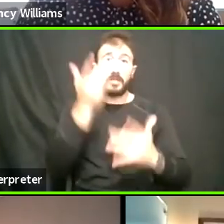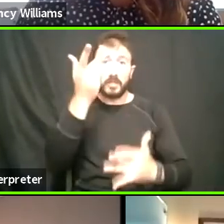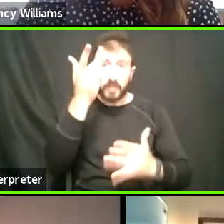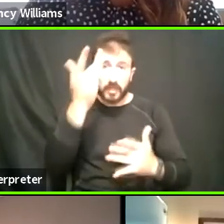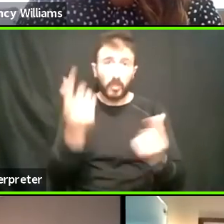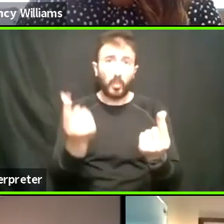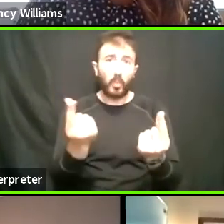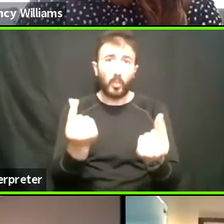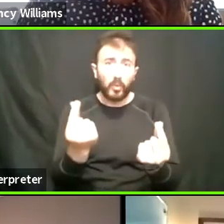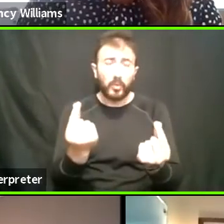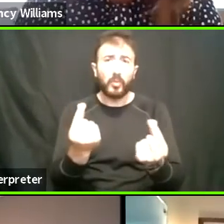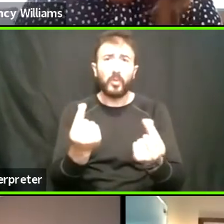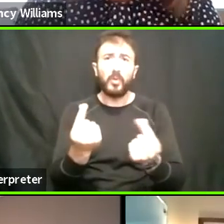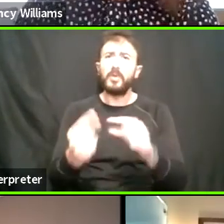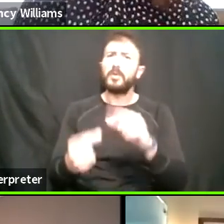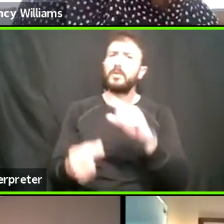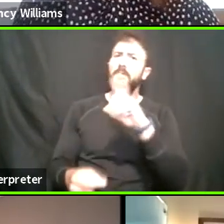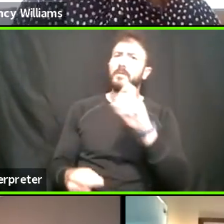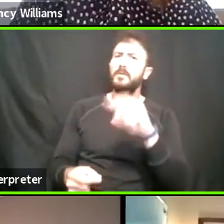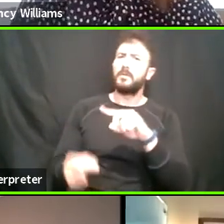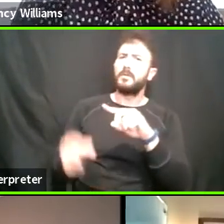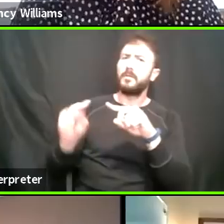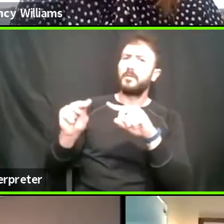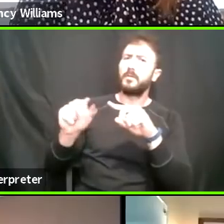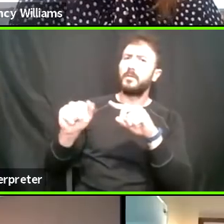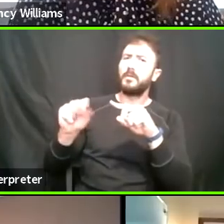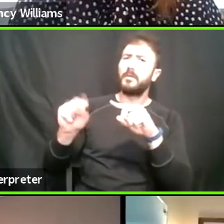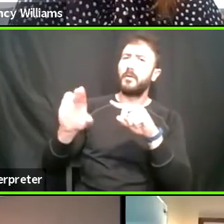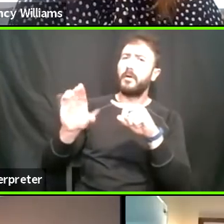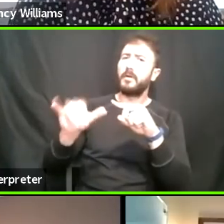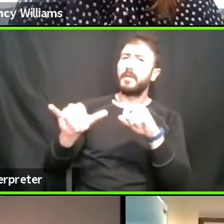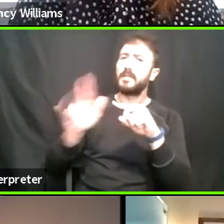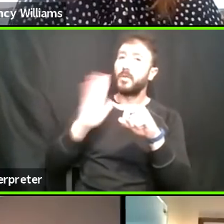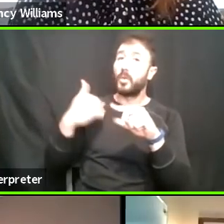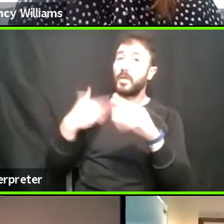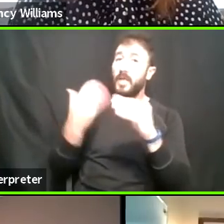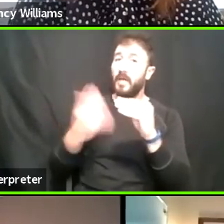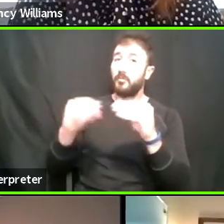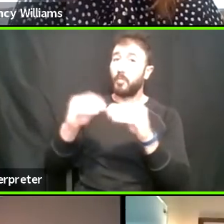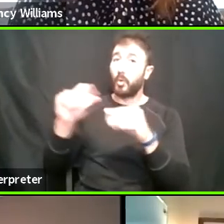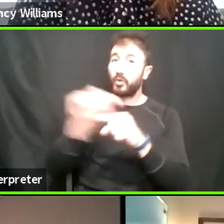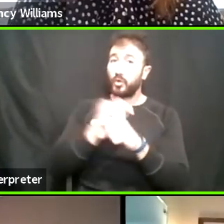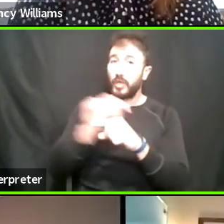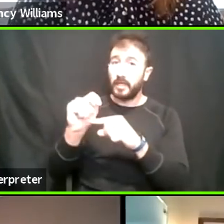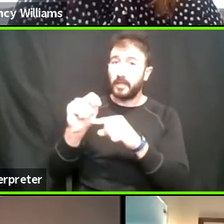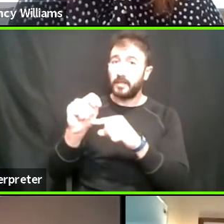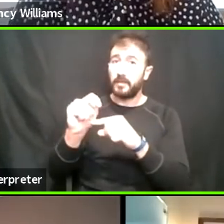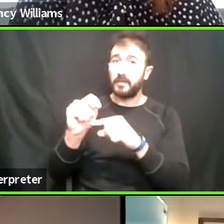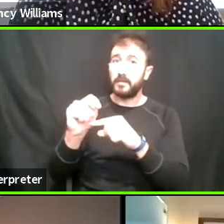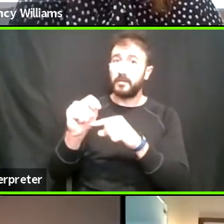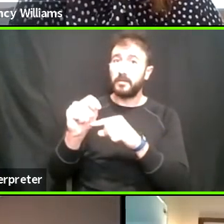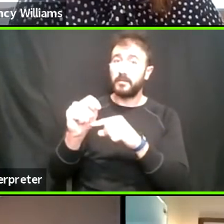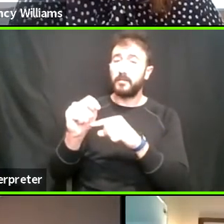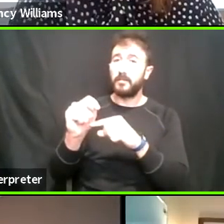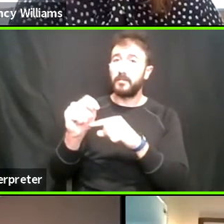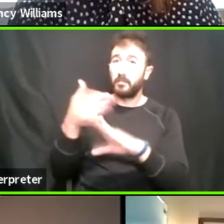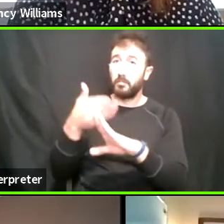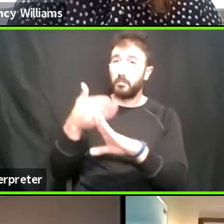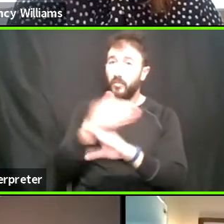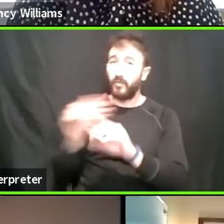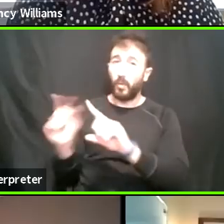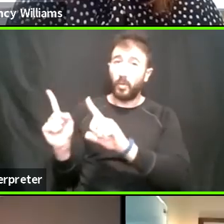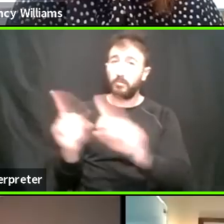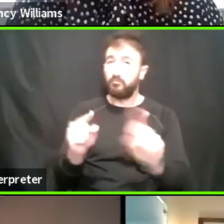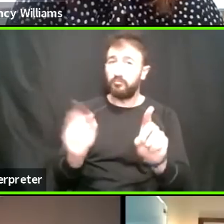other training, Nancy, for when we're getting closer to coming back to school, and maybe some of these questions that folks